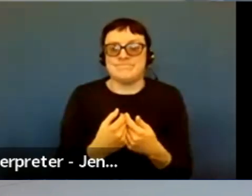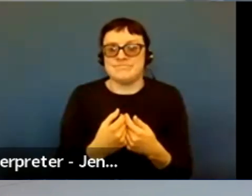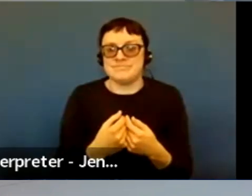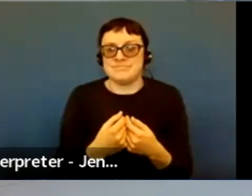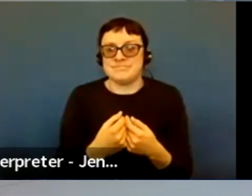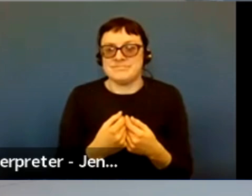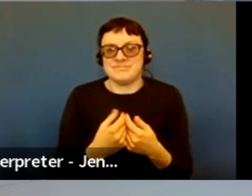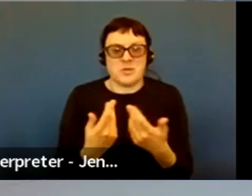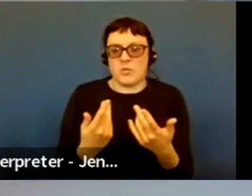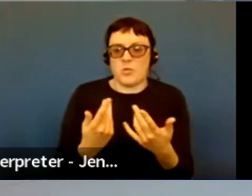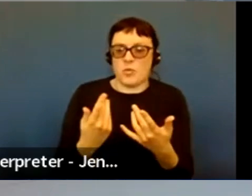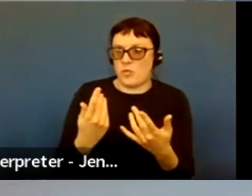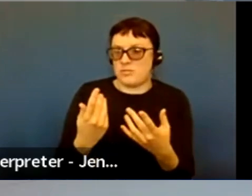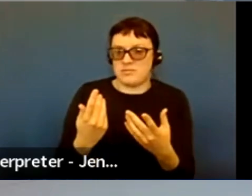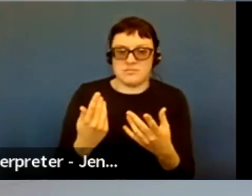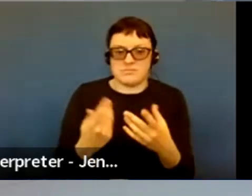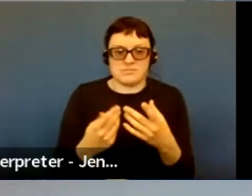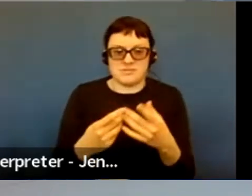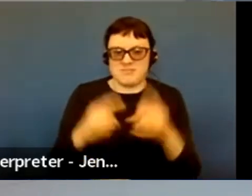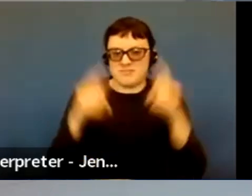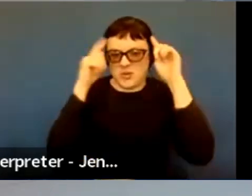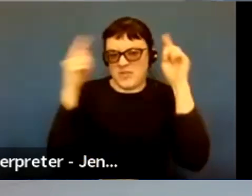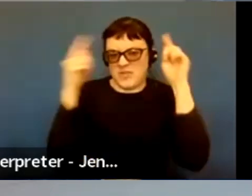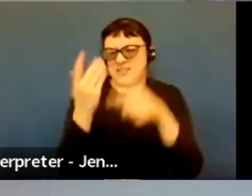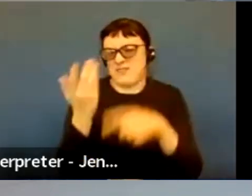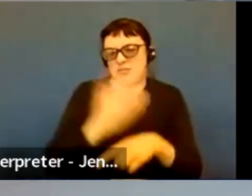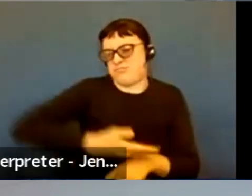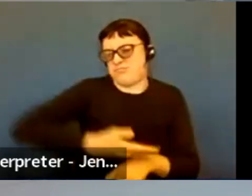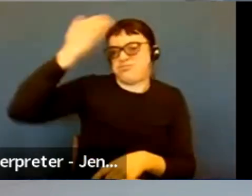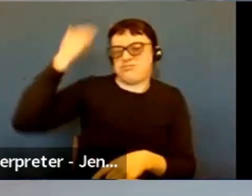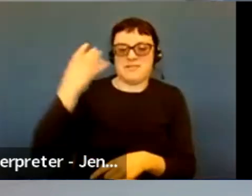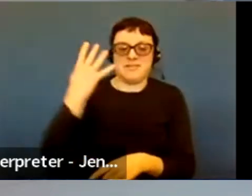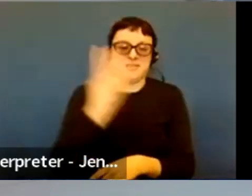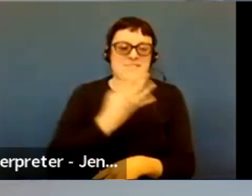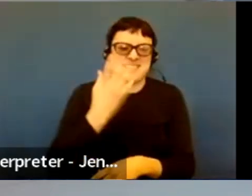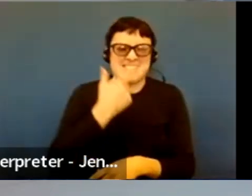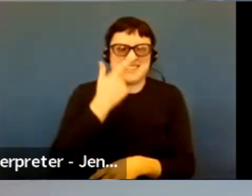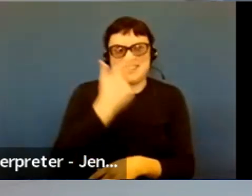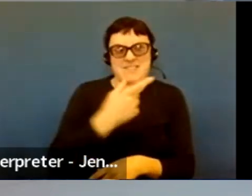or to a polytechnic in 1979.